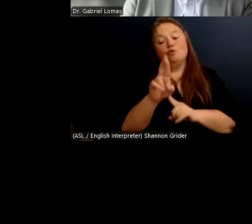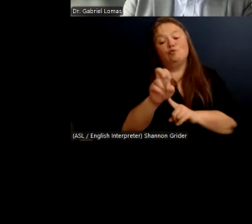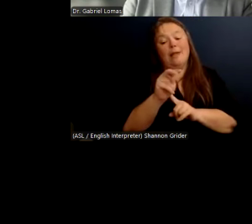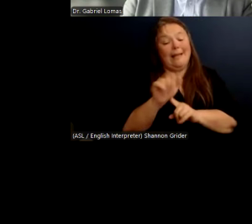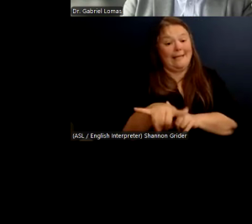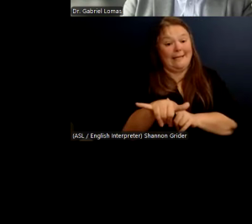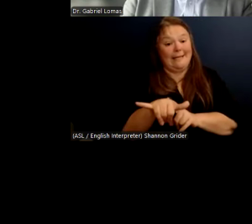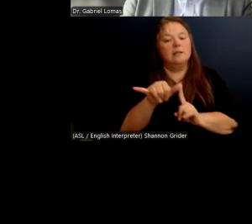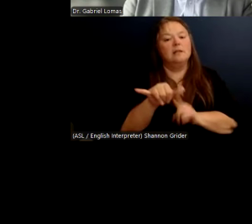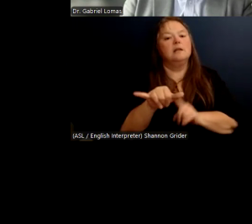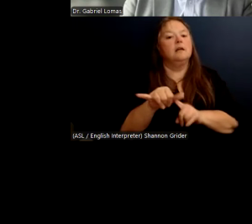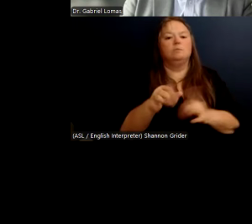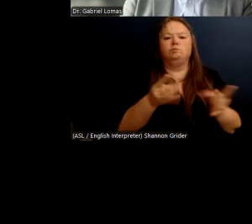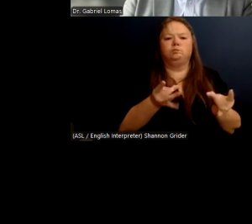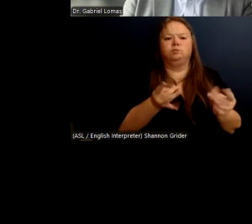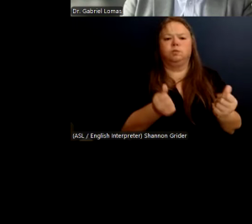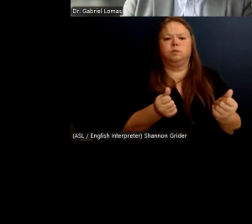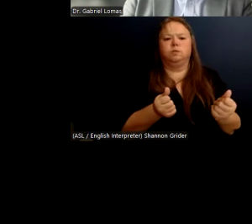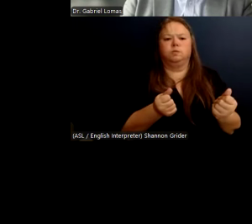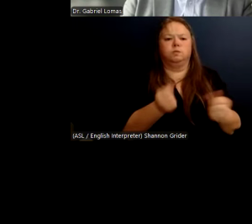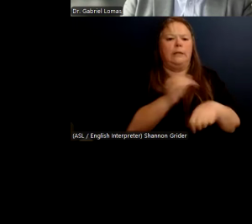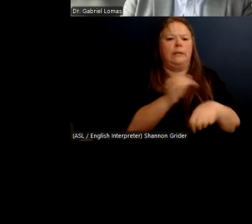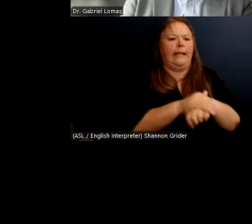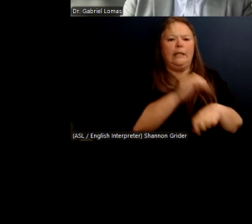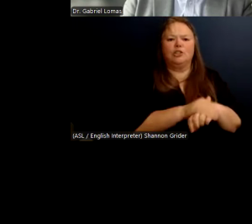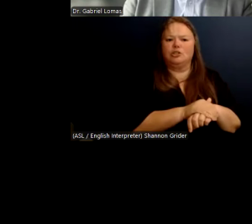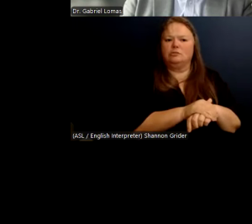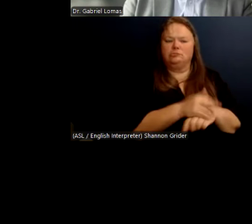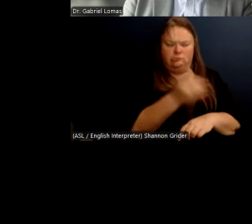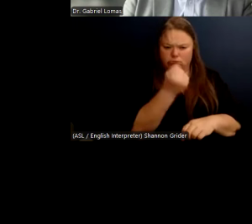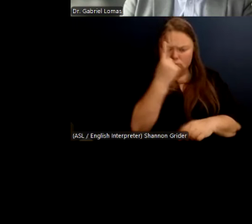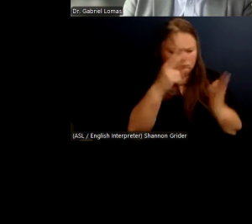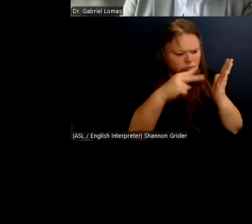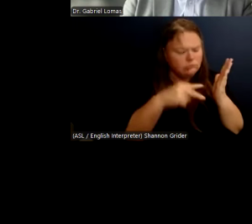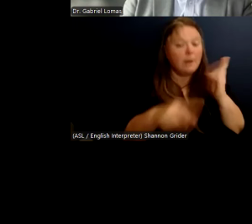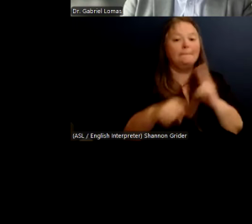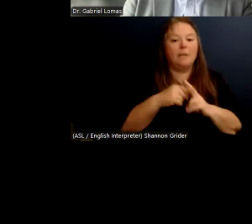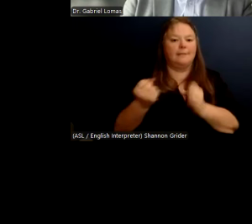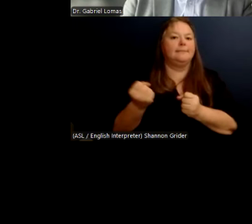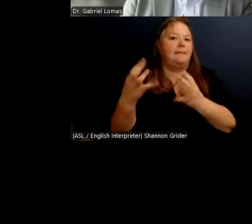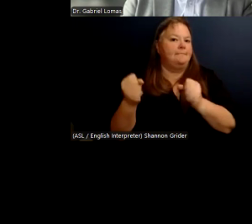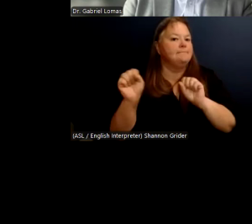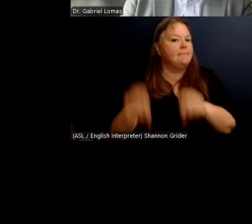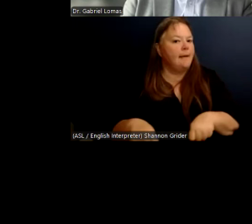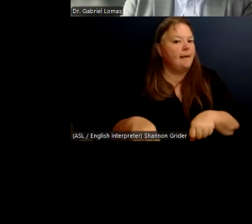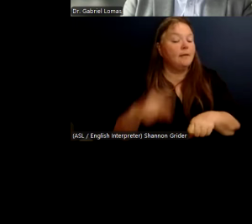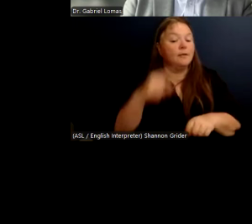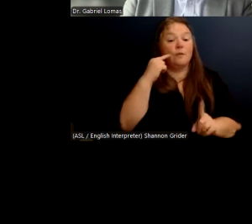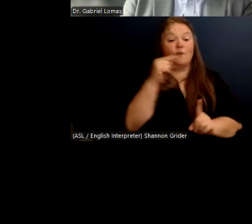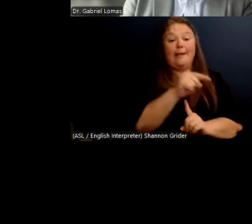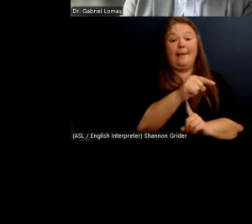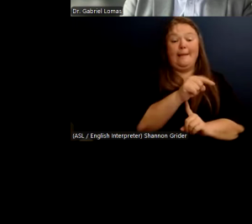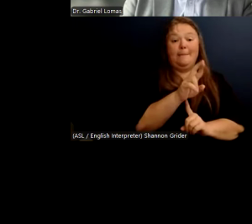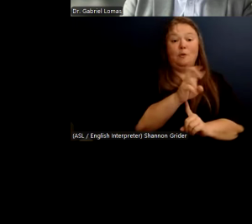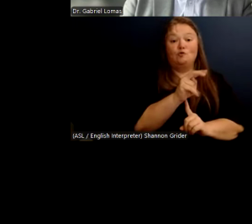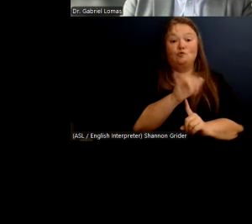very fluent in English and American Sign Language. And so for him, he can write